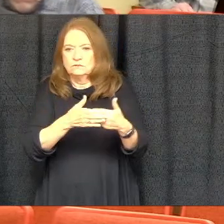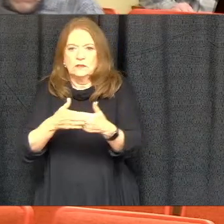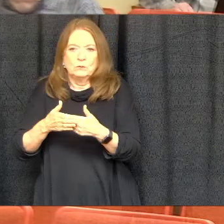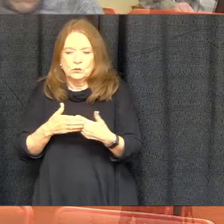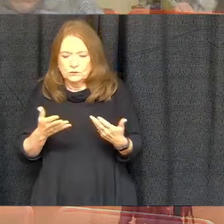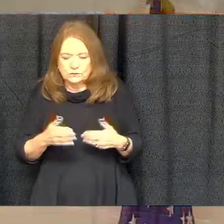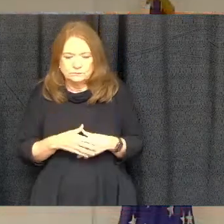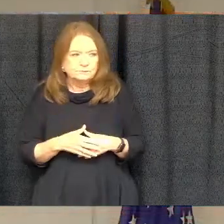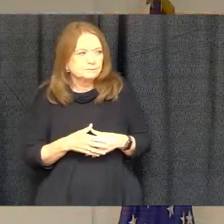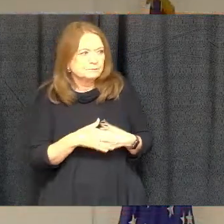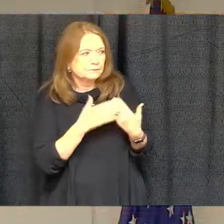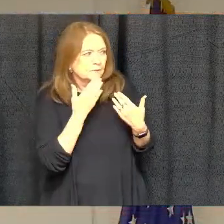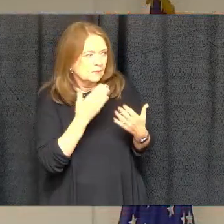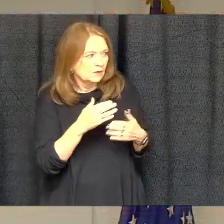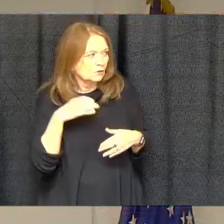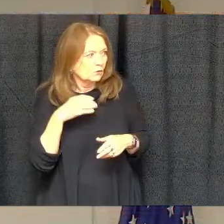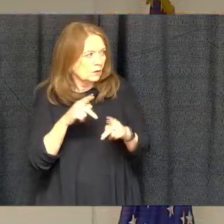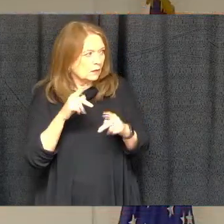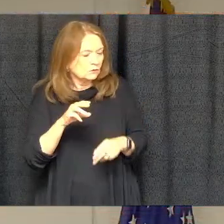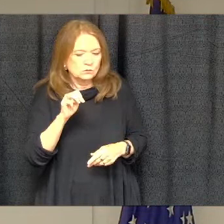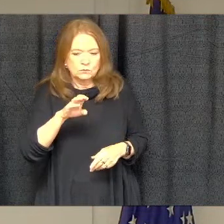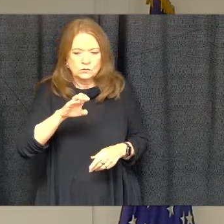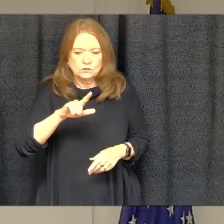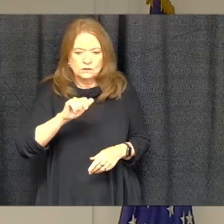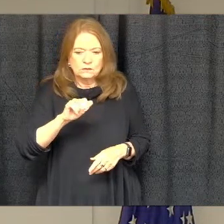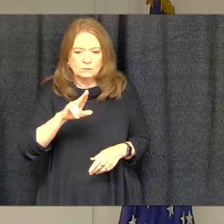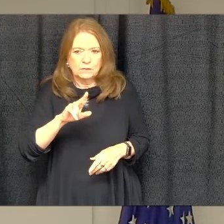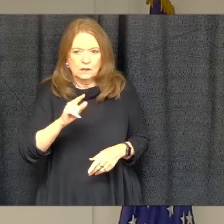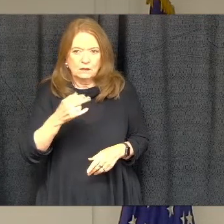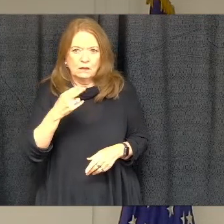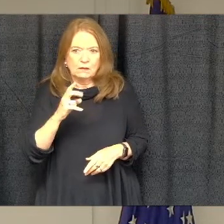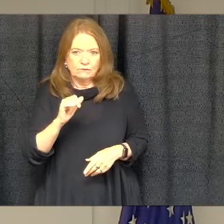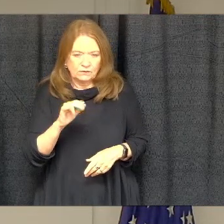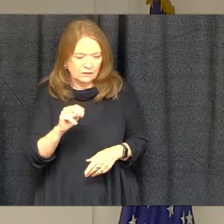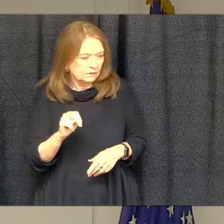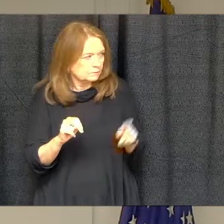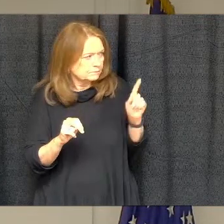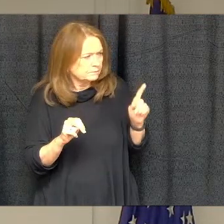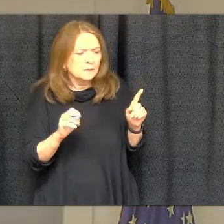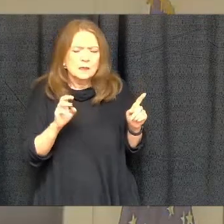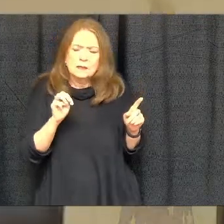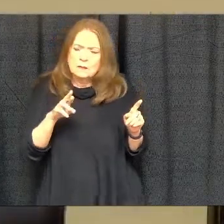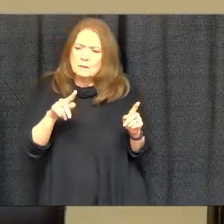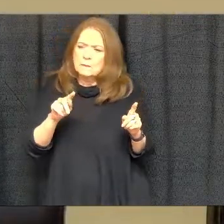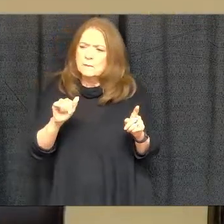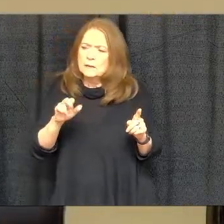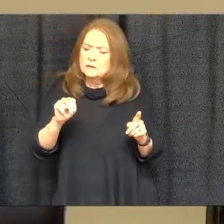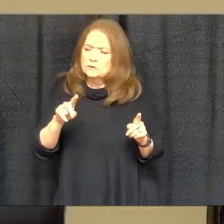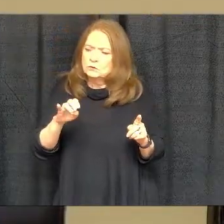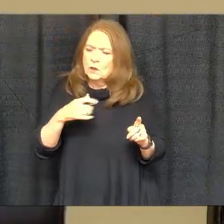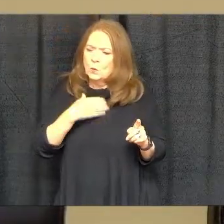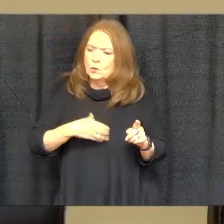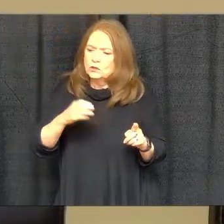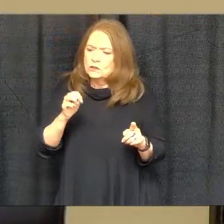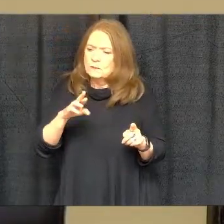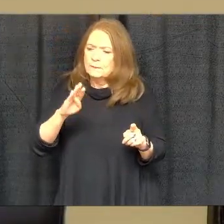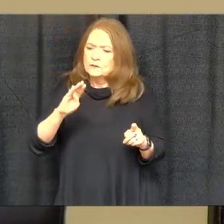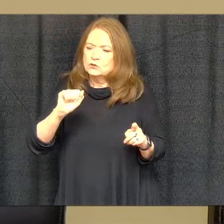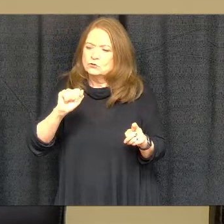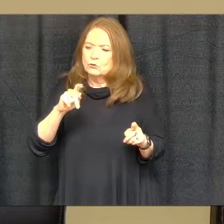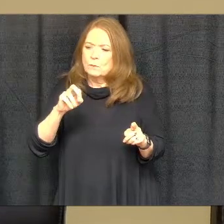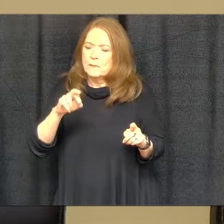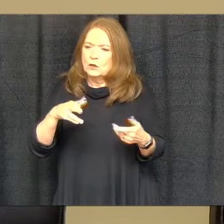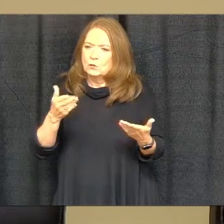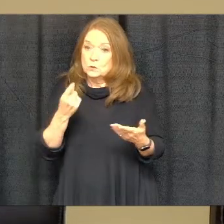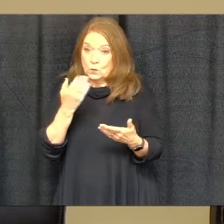you. Councilperson McLaughlin, you're recognized. Mr. Tyndall, I wish that Mr. Baker was here. One thing I